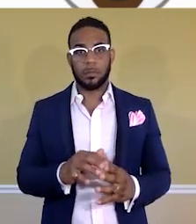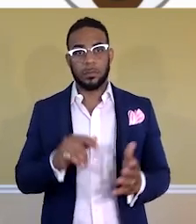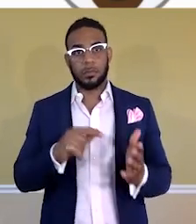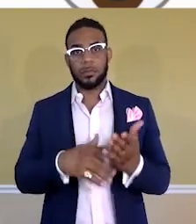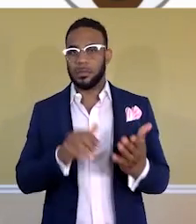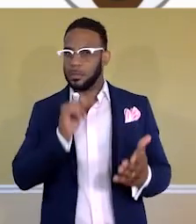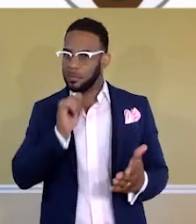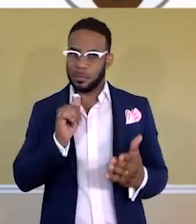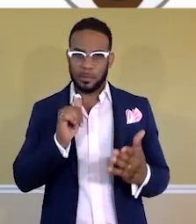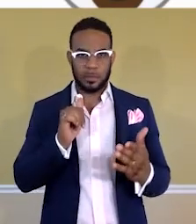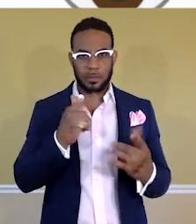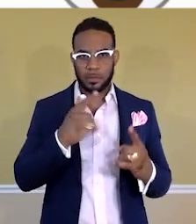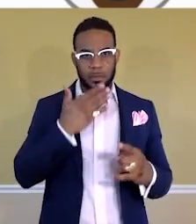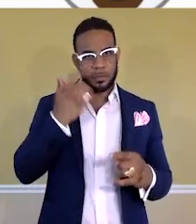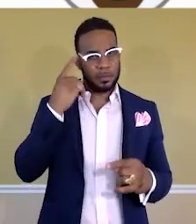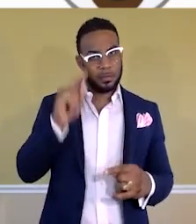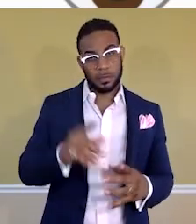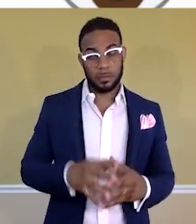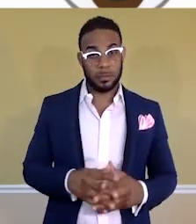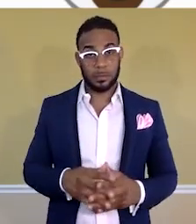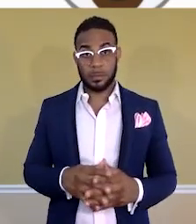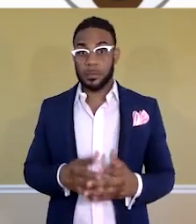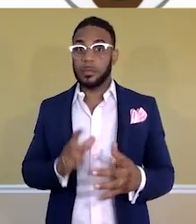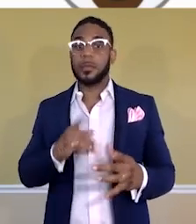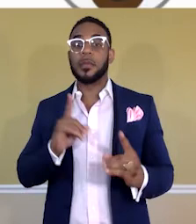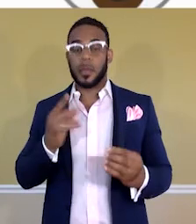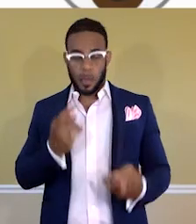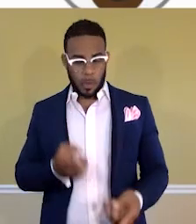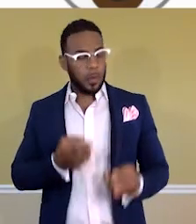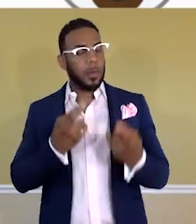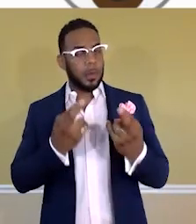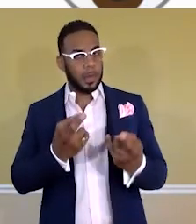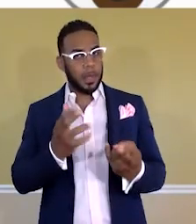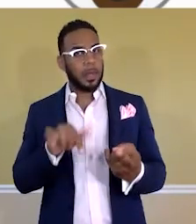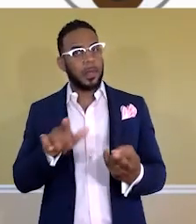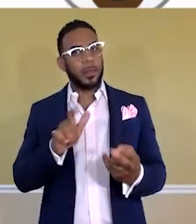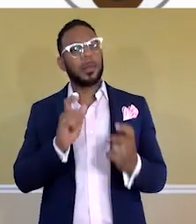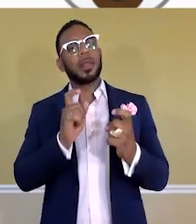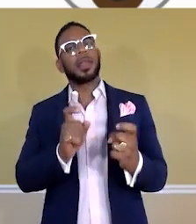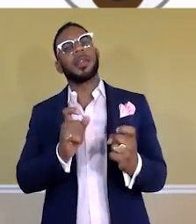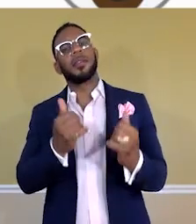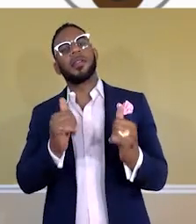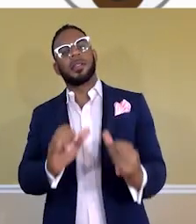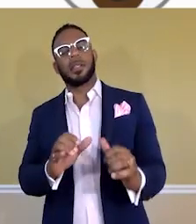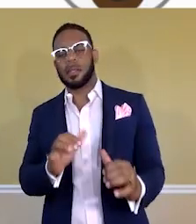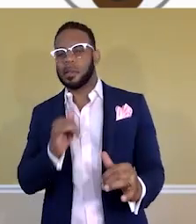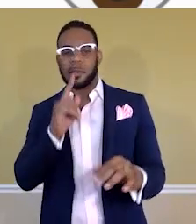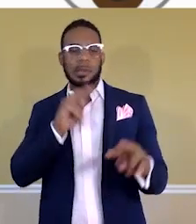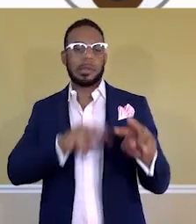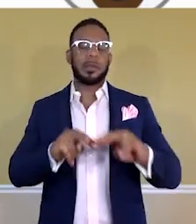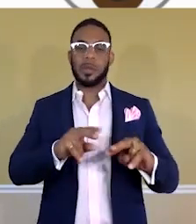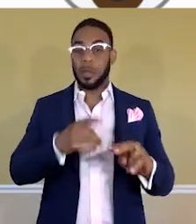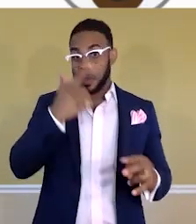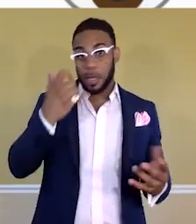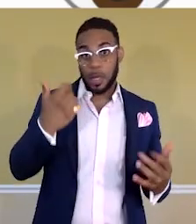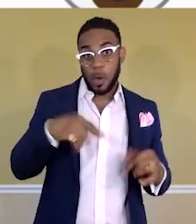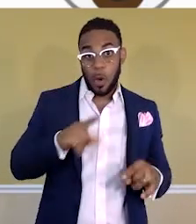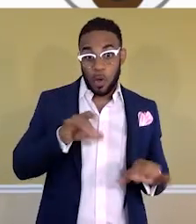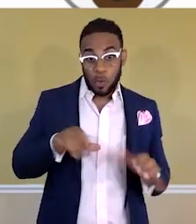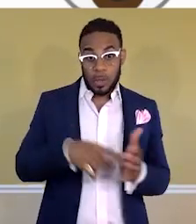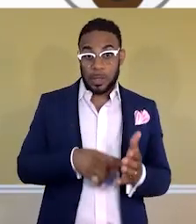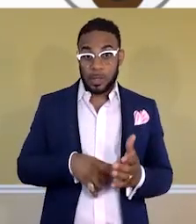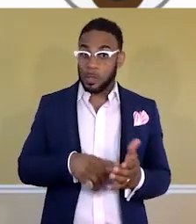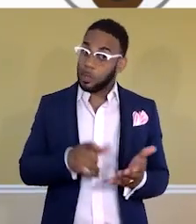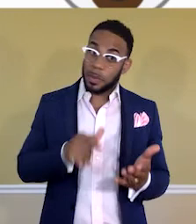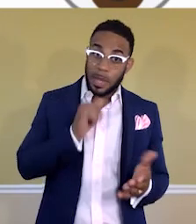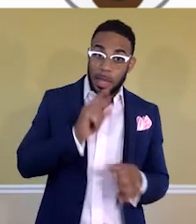may not work the best for you, but I do recommend it that you give it a shot and just explore it. Because while you're doing this,